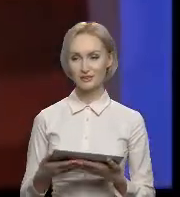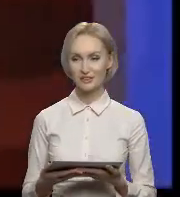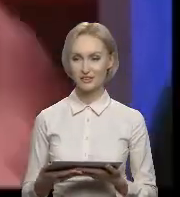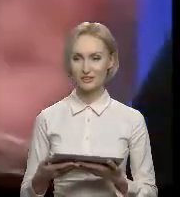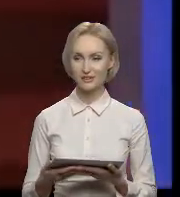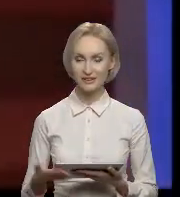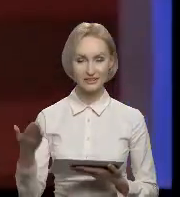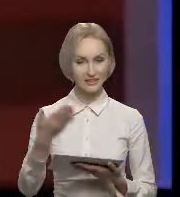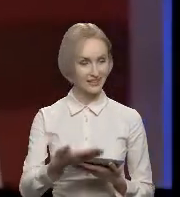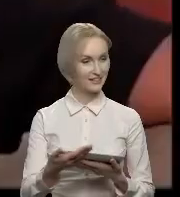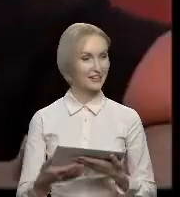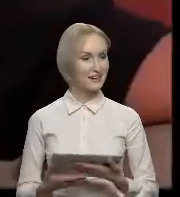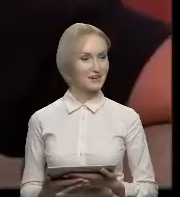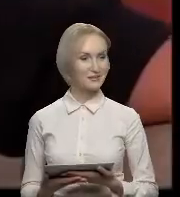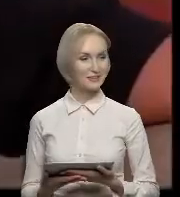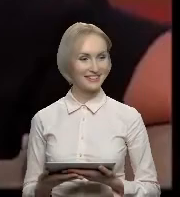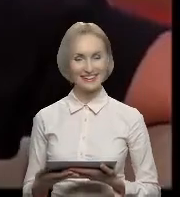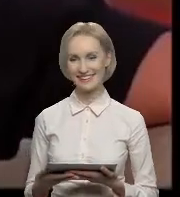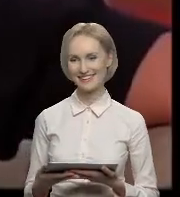mine.